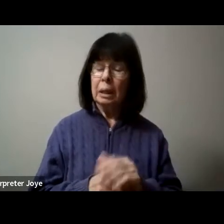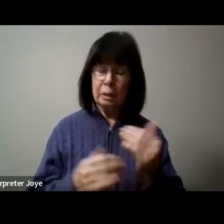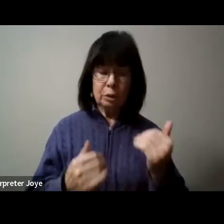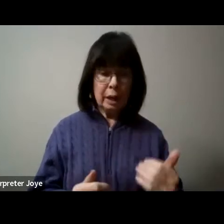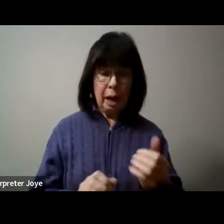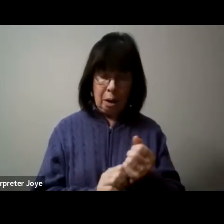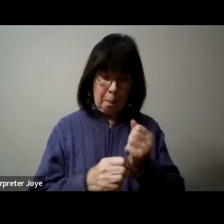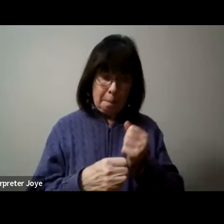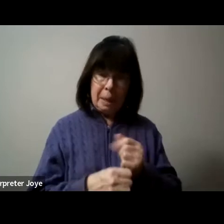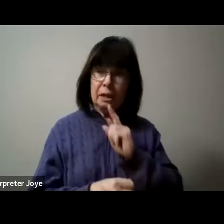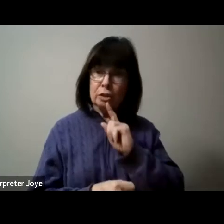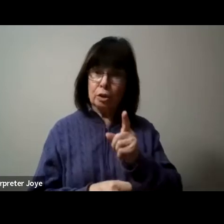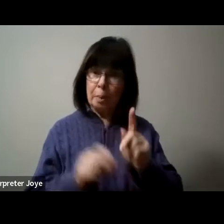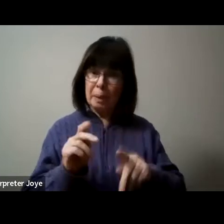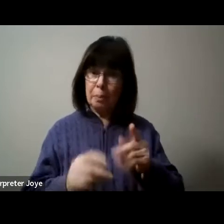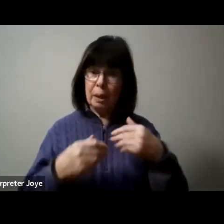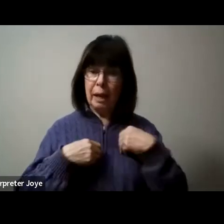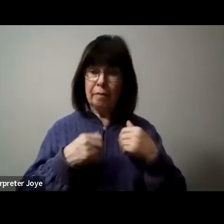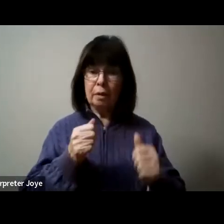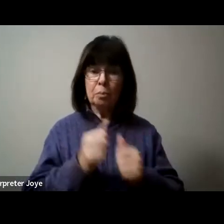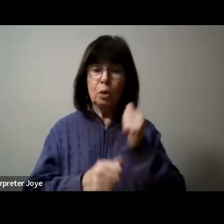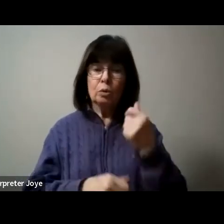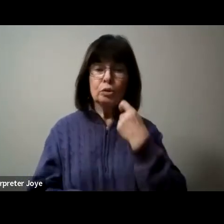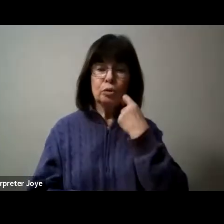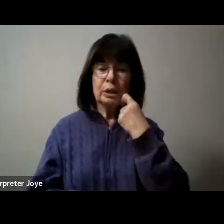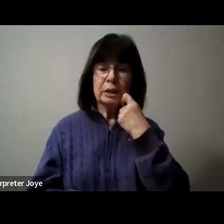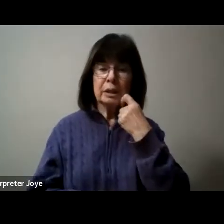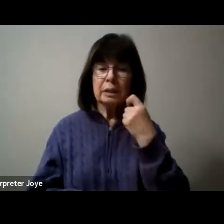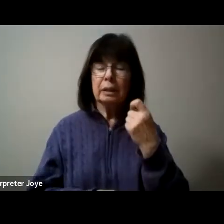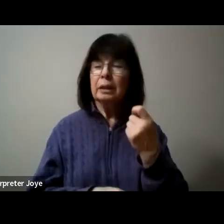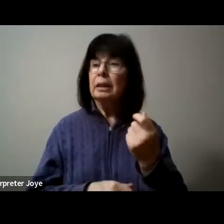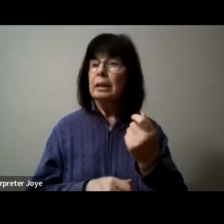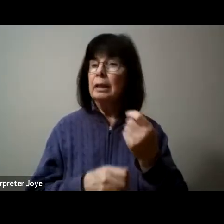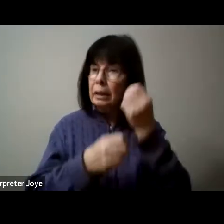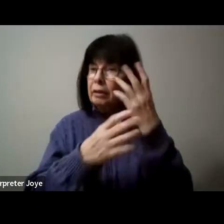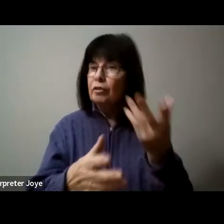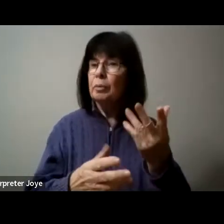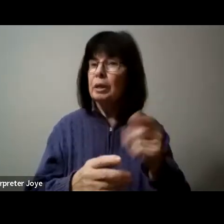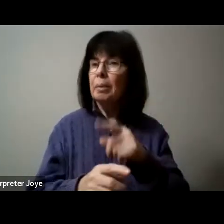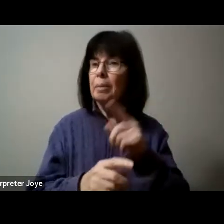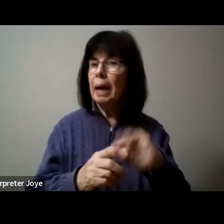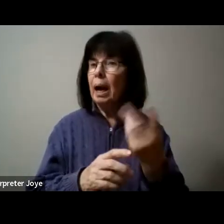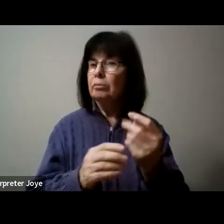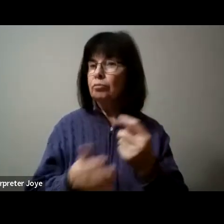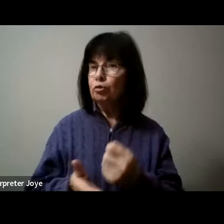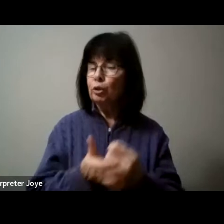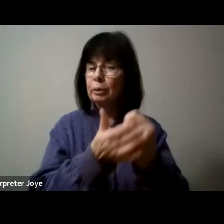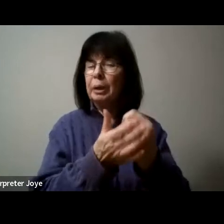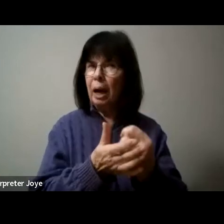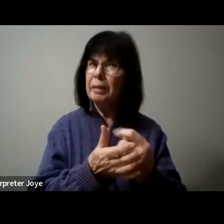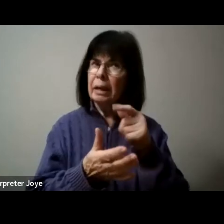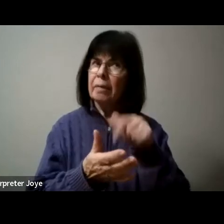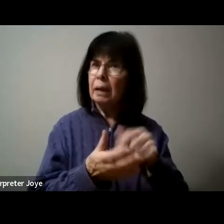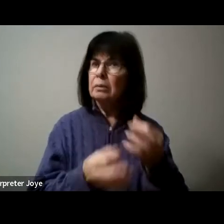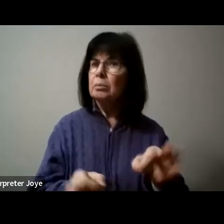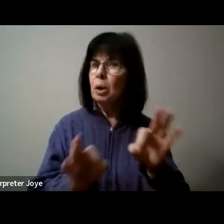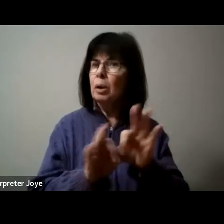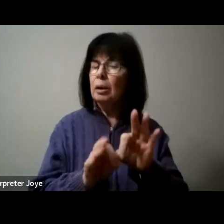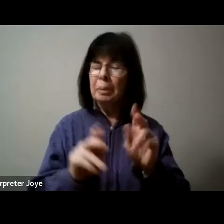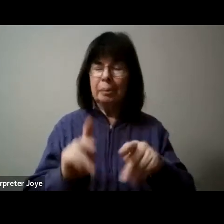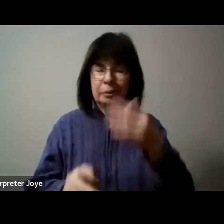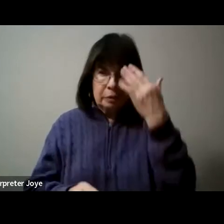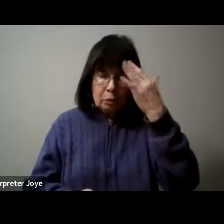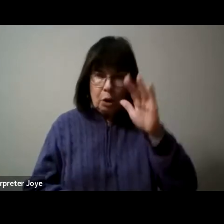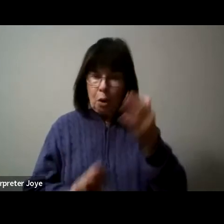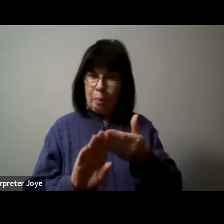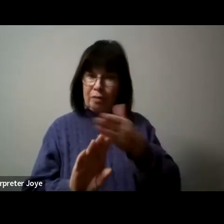people, have the latest information, like about getting treated. I think that's still a big piece of people not knowing ahead of time